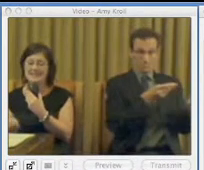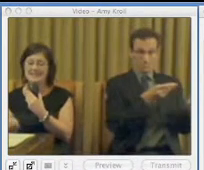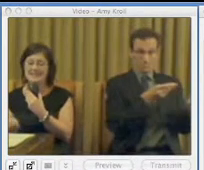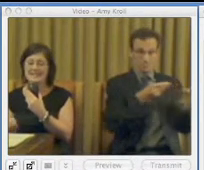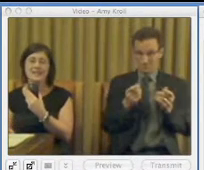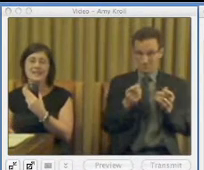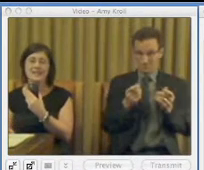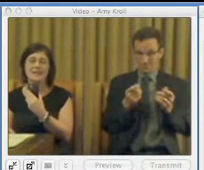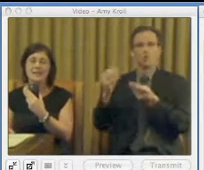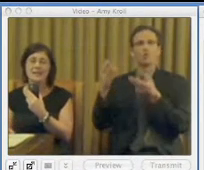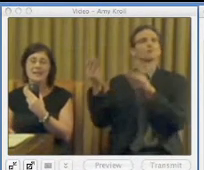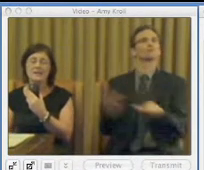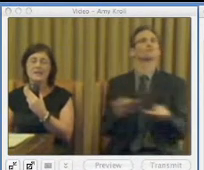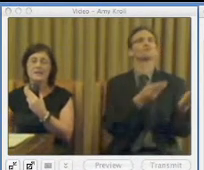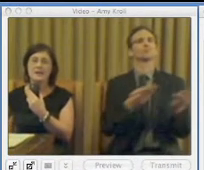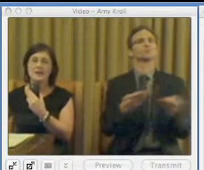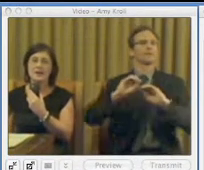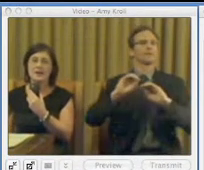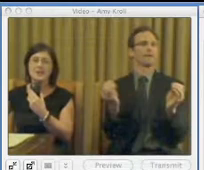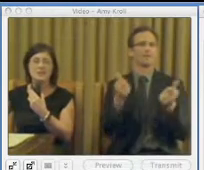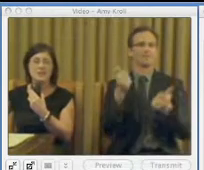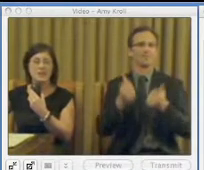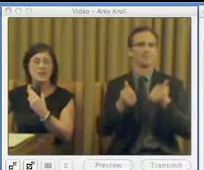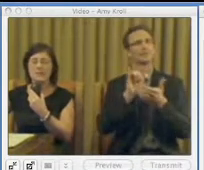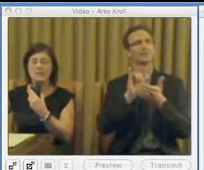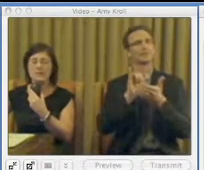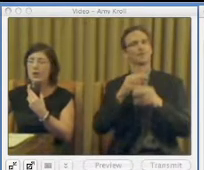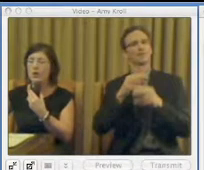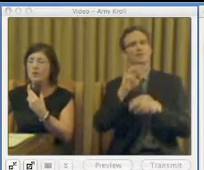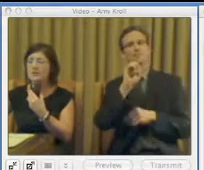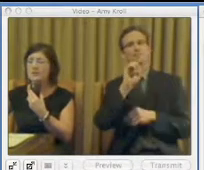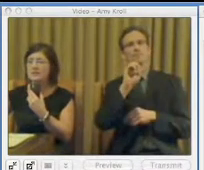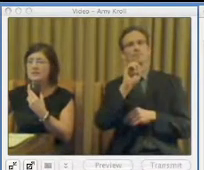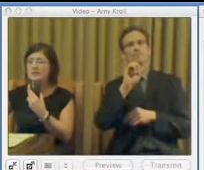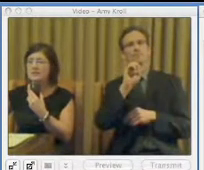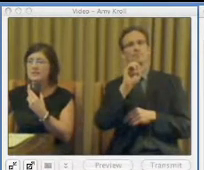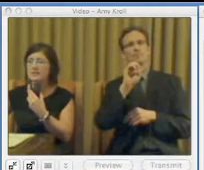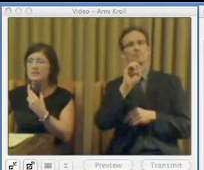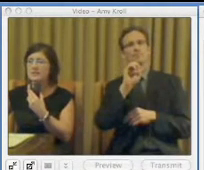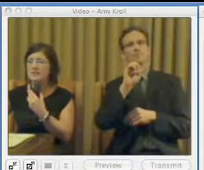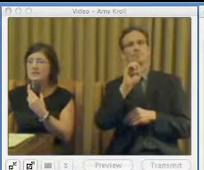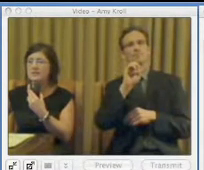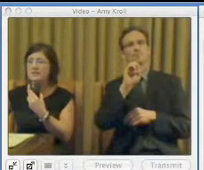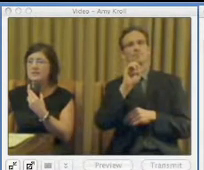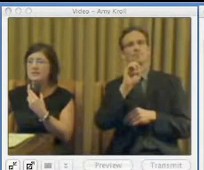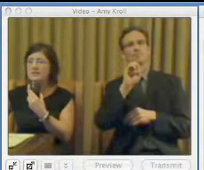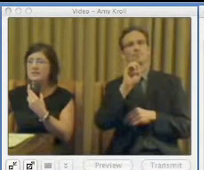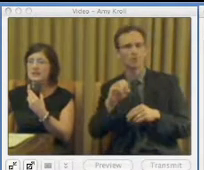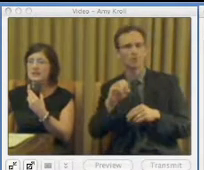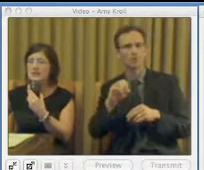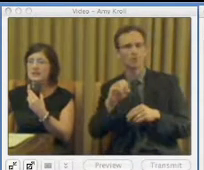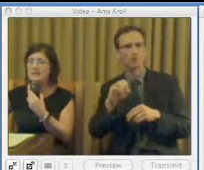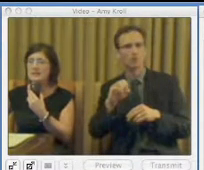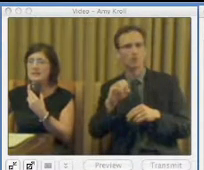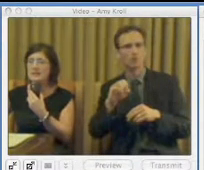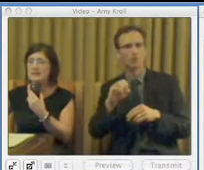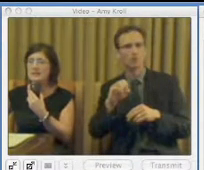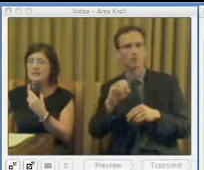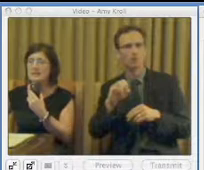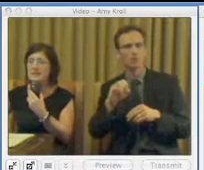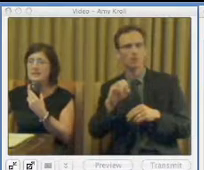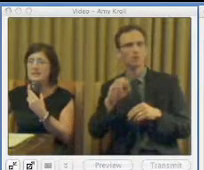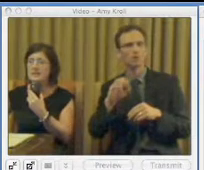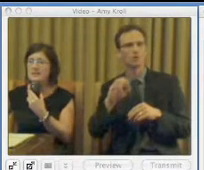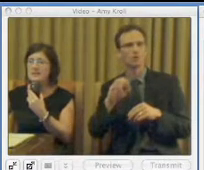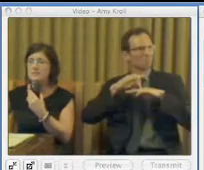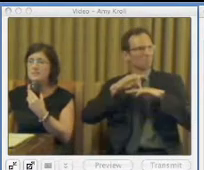question. It's a topic that I've started to think about a lot lately. Let's move on to the next.